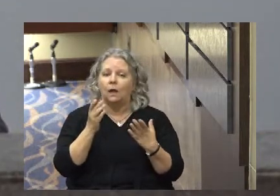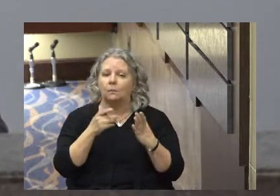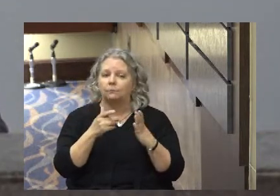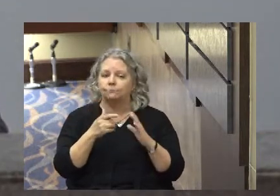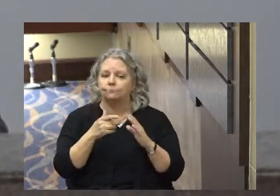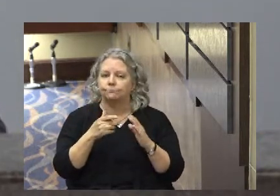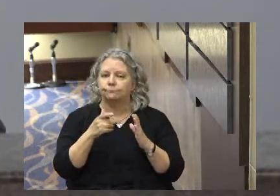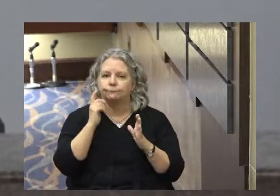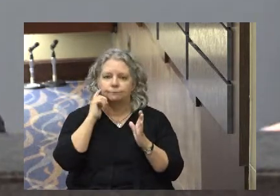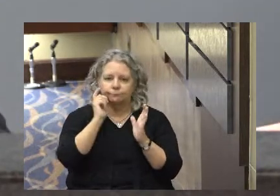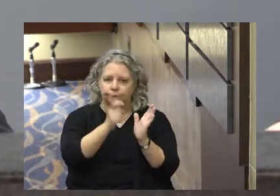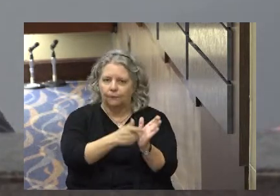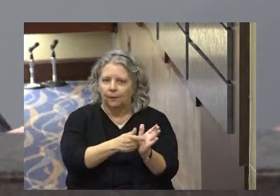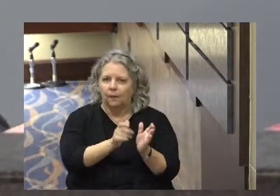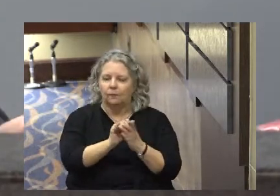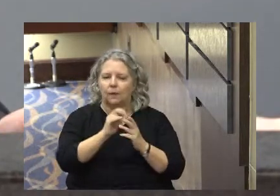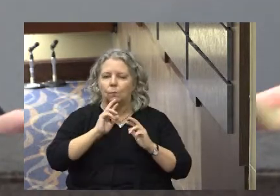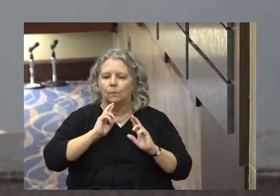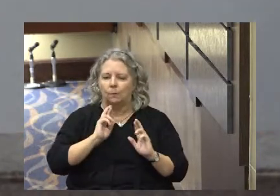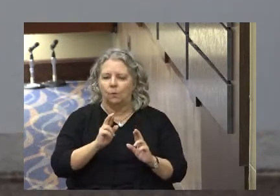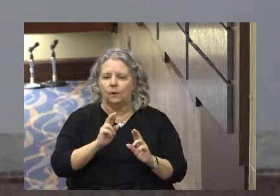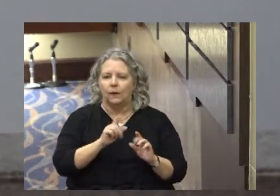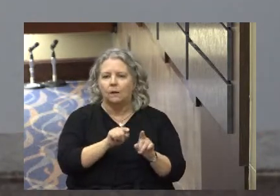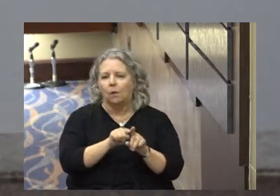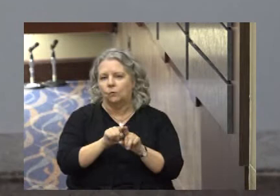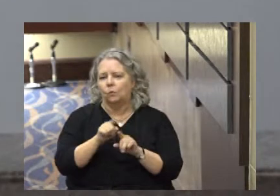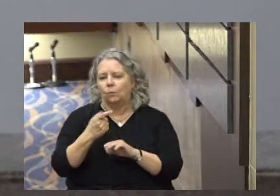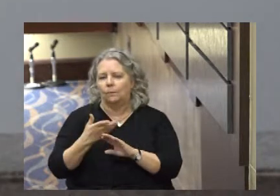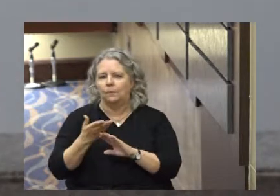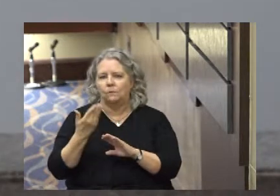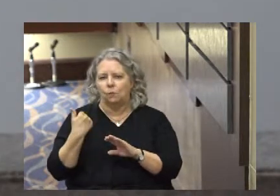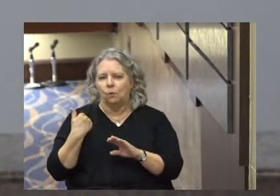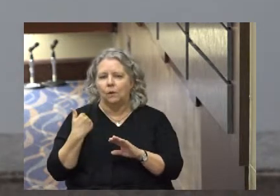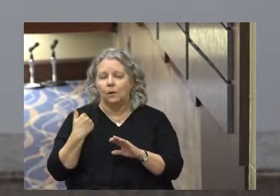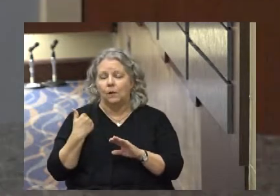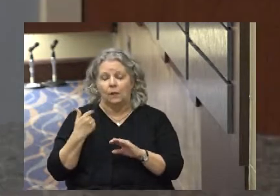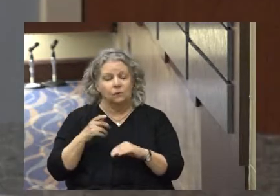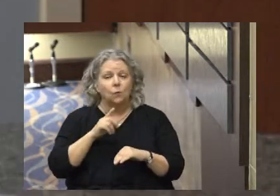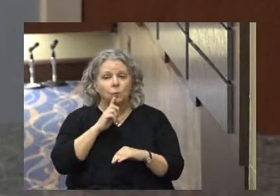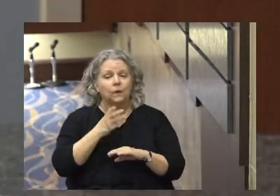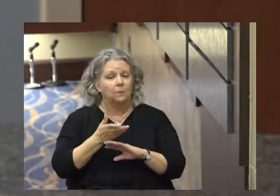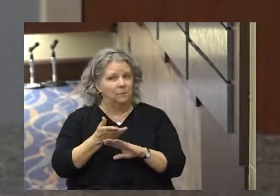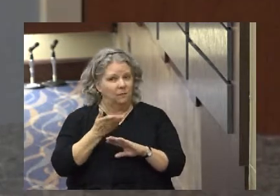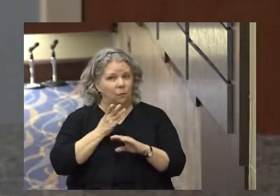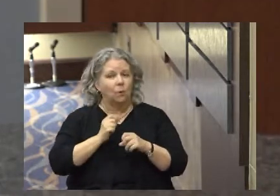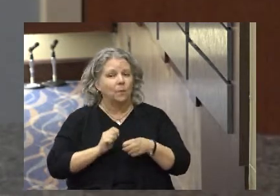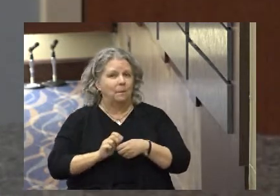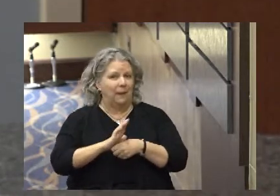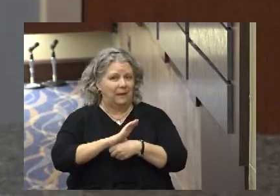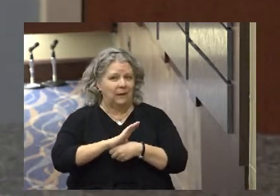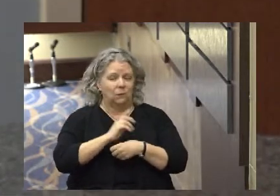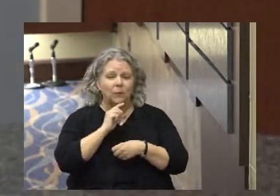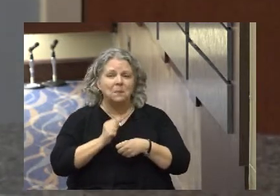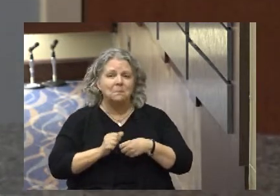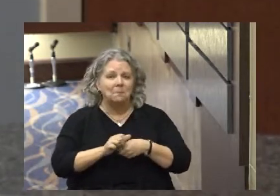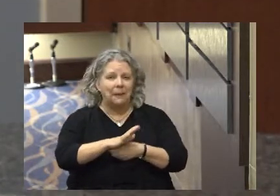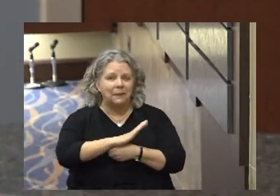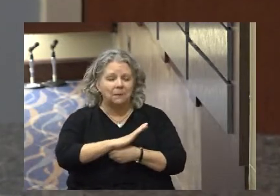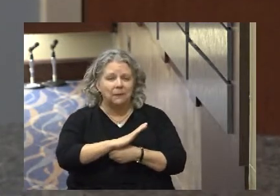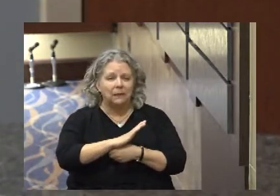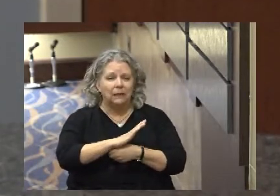one. As Councilmember Palmer mentioned, even before the pandemic, I think what the pandemic did was just exposed